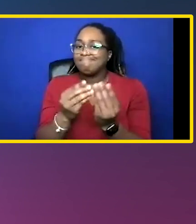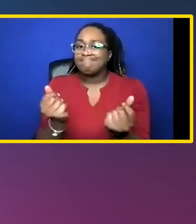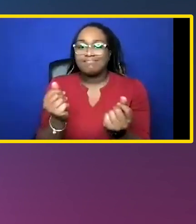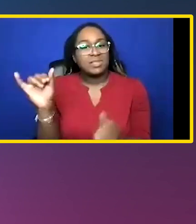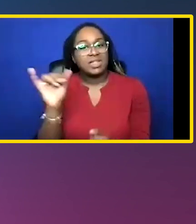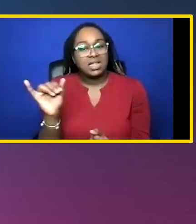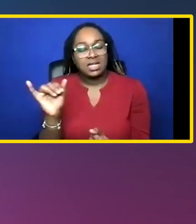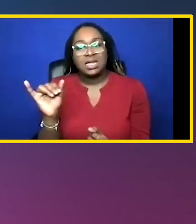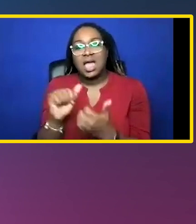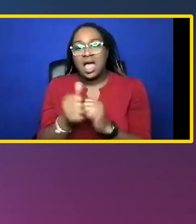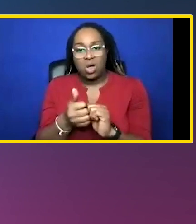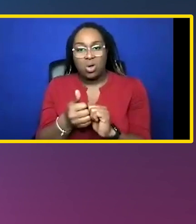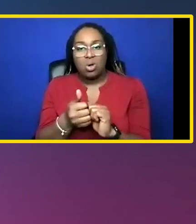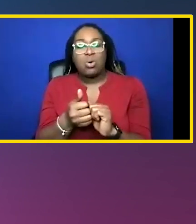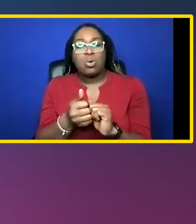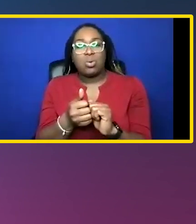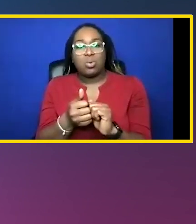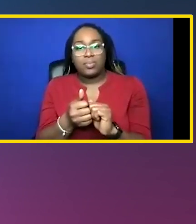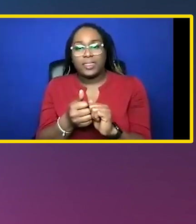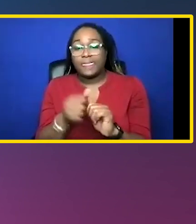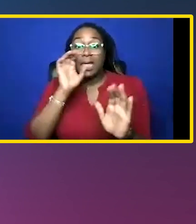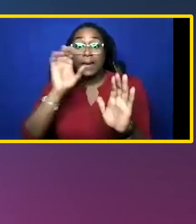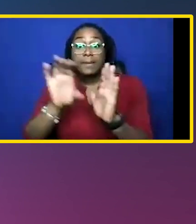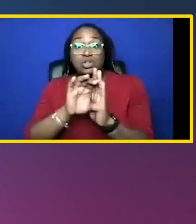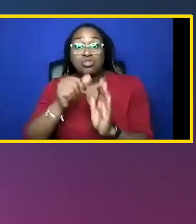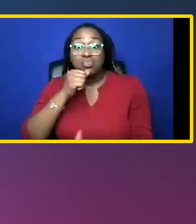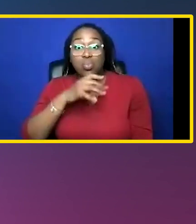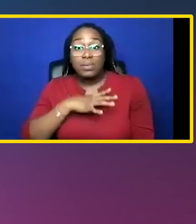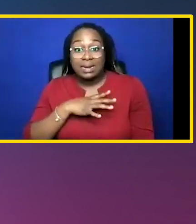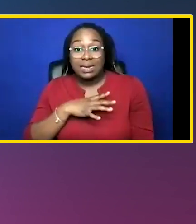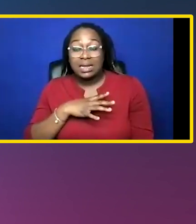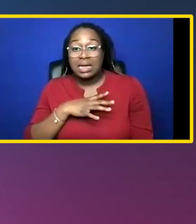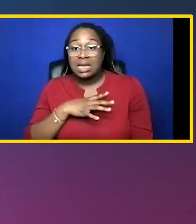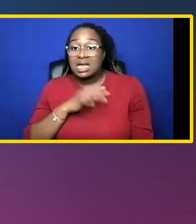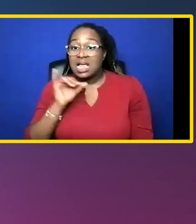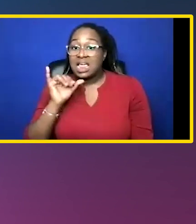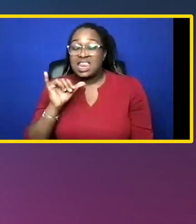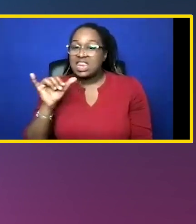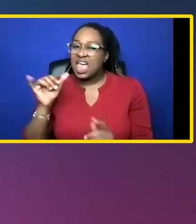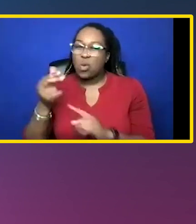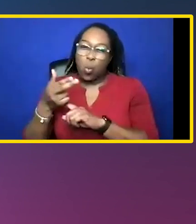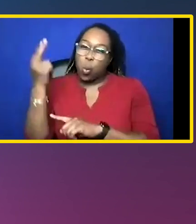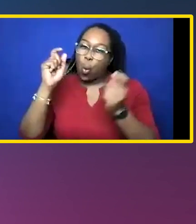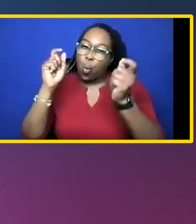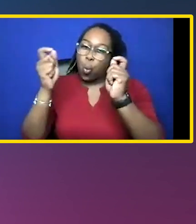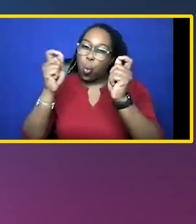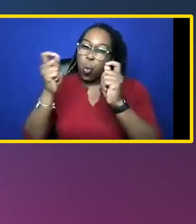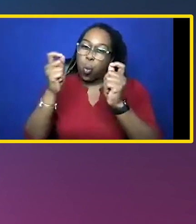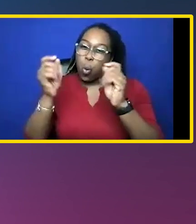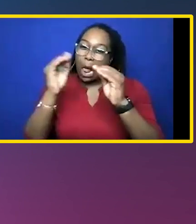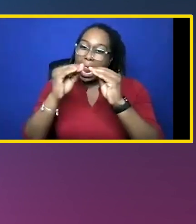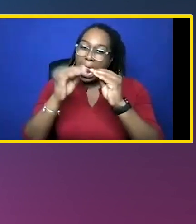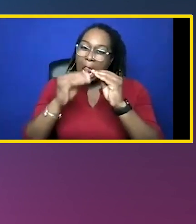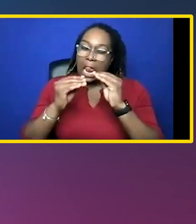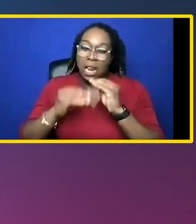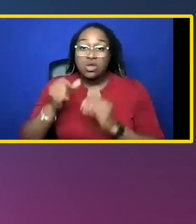as how images of women are highly doctored. So the women that are in the images on